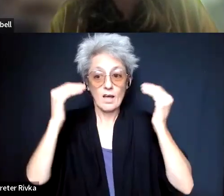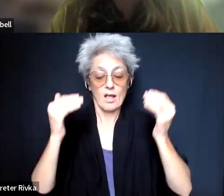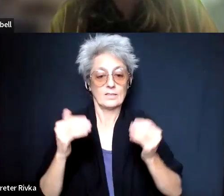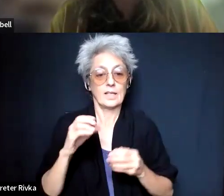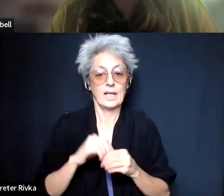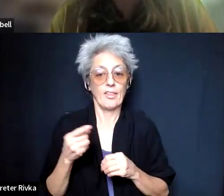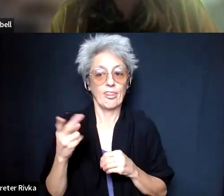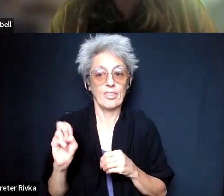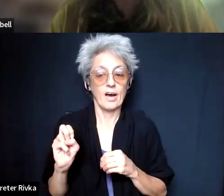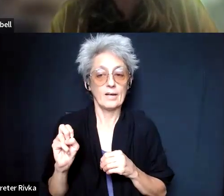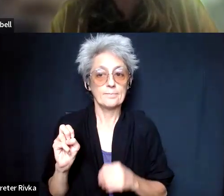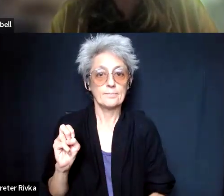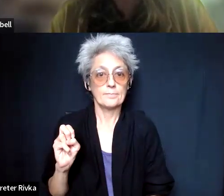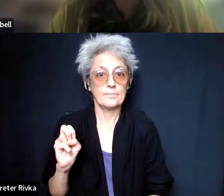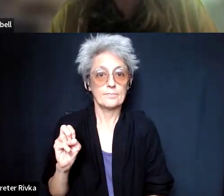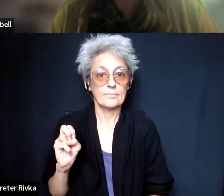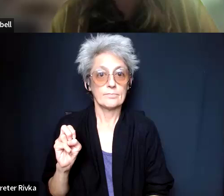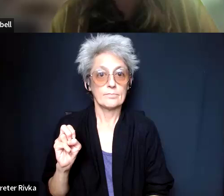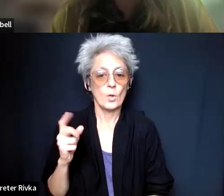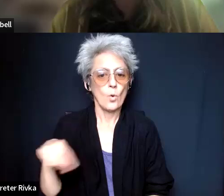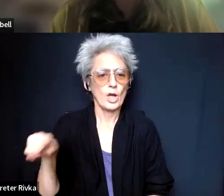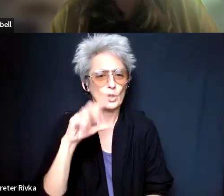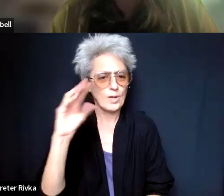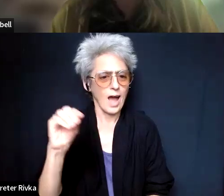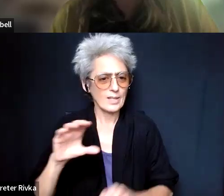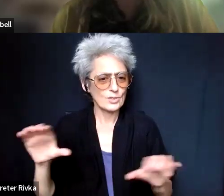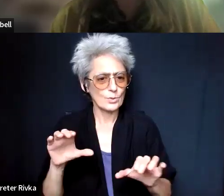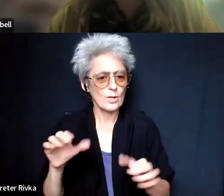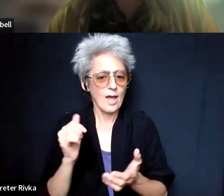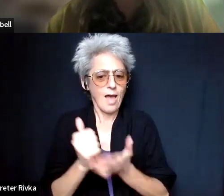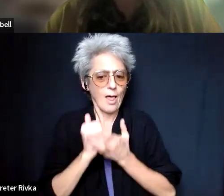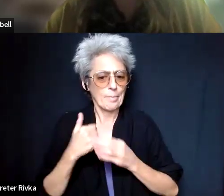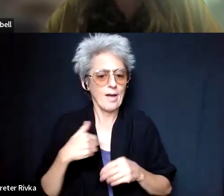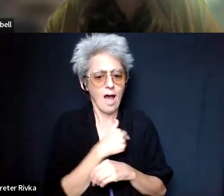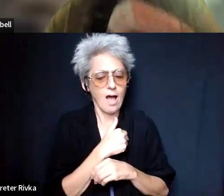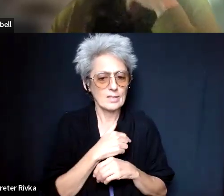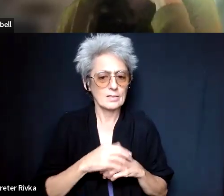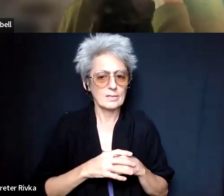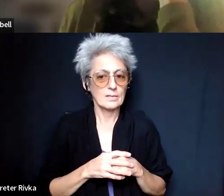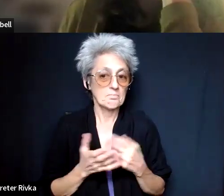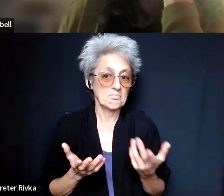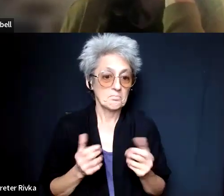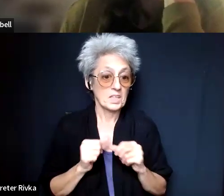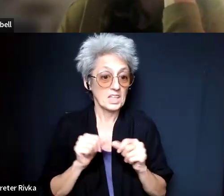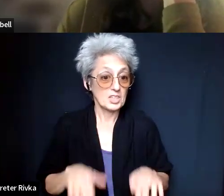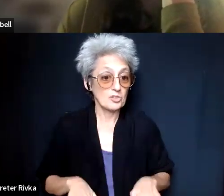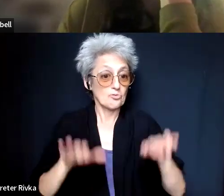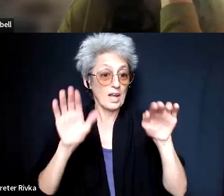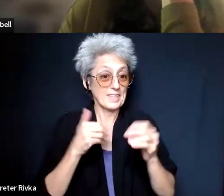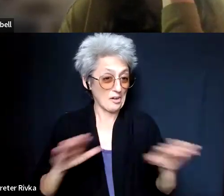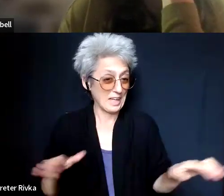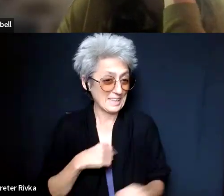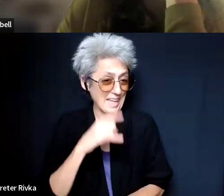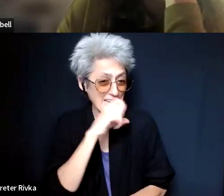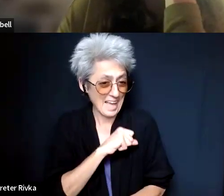the what you guys do, helping us continue to raise our kids, I guess, is what it comes